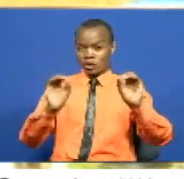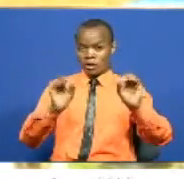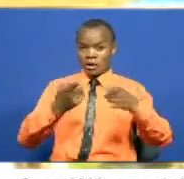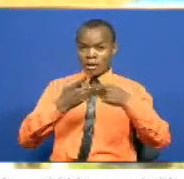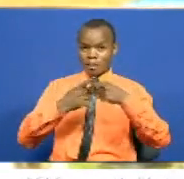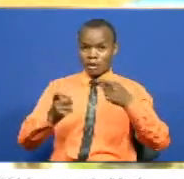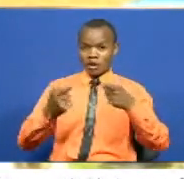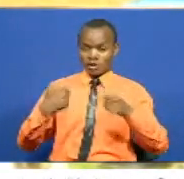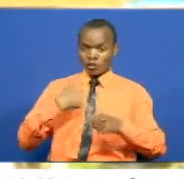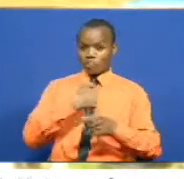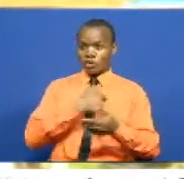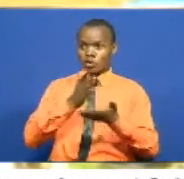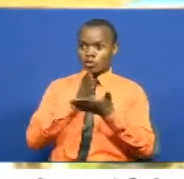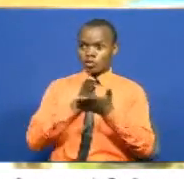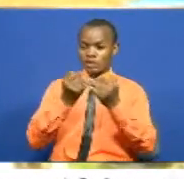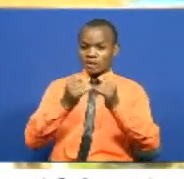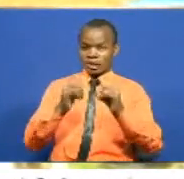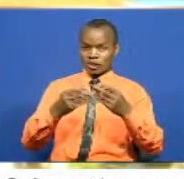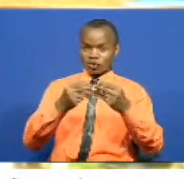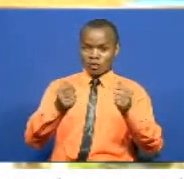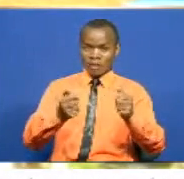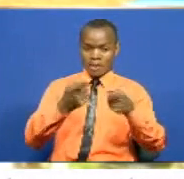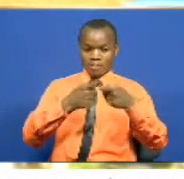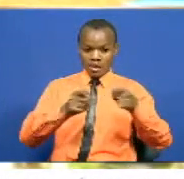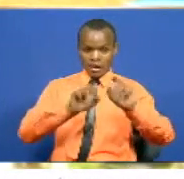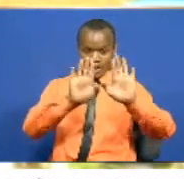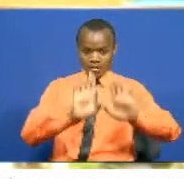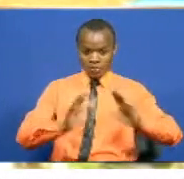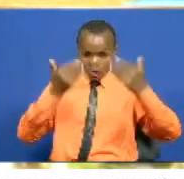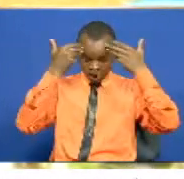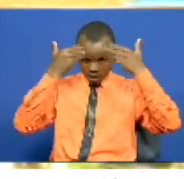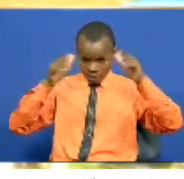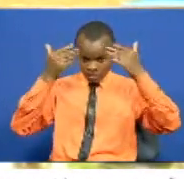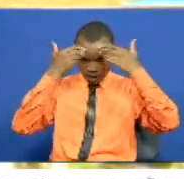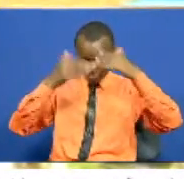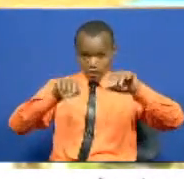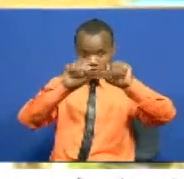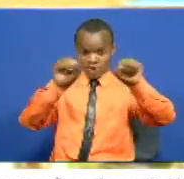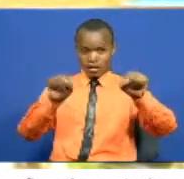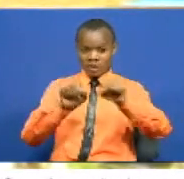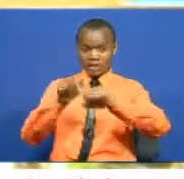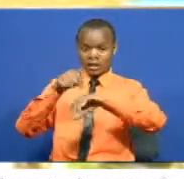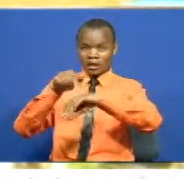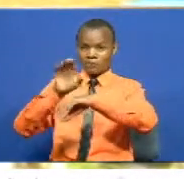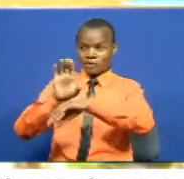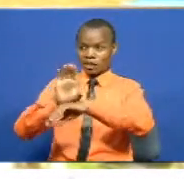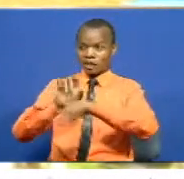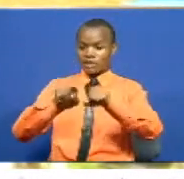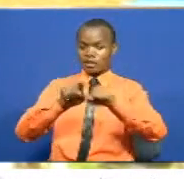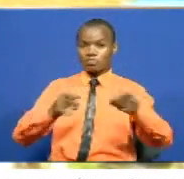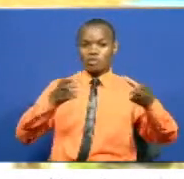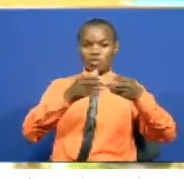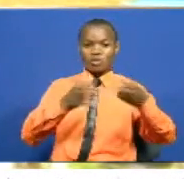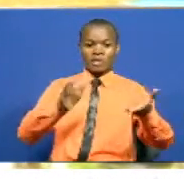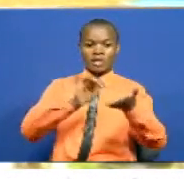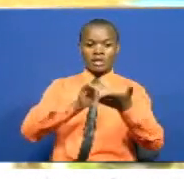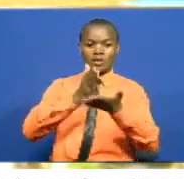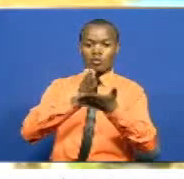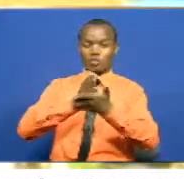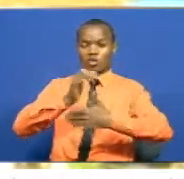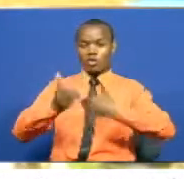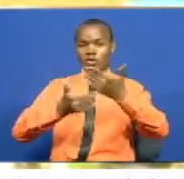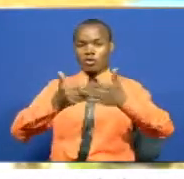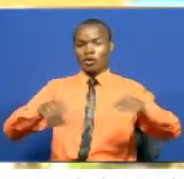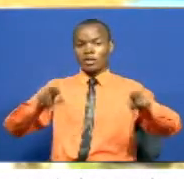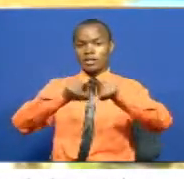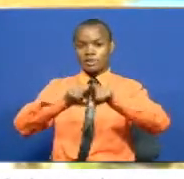are getting out of it, but we need to educate the society at large, whether at church, whether at parties, that we are all the same at the end of